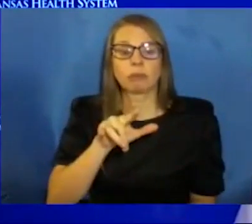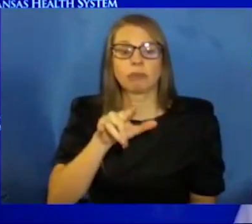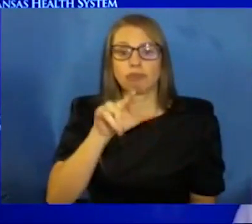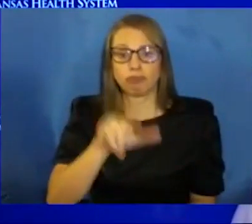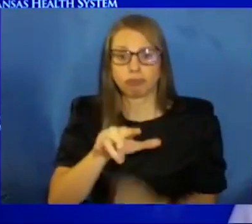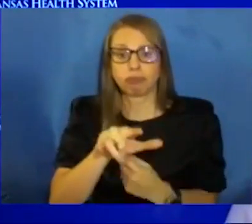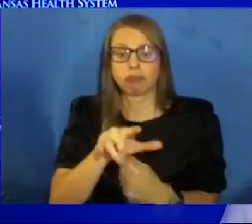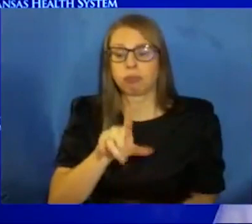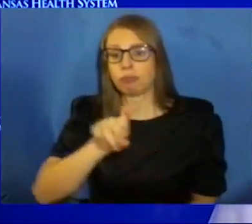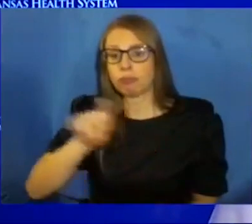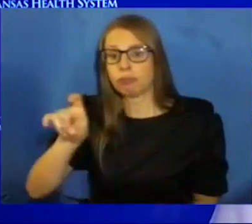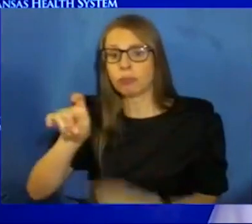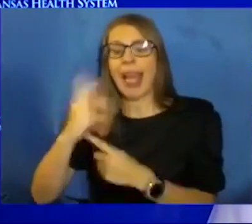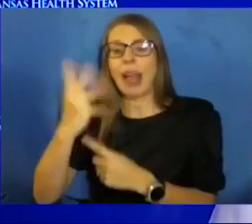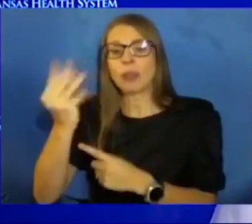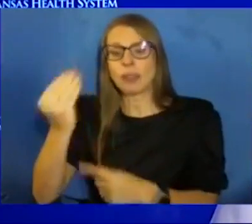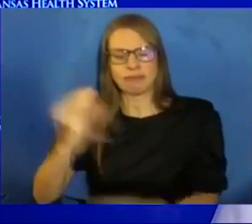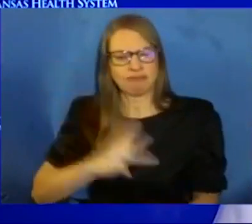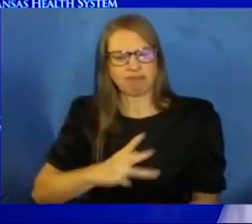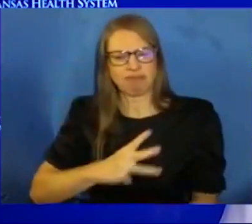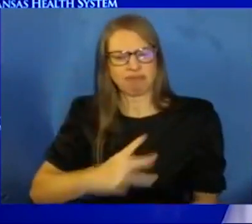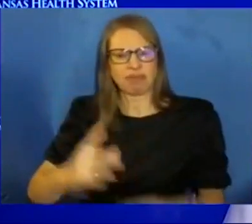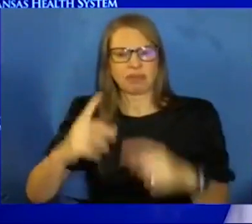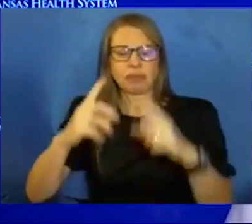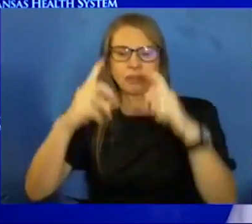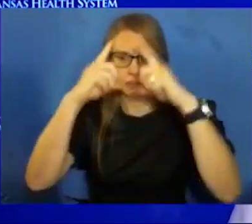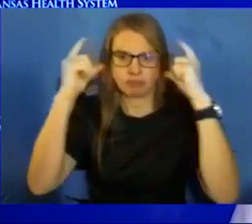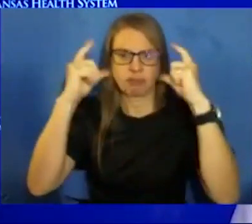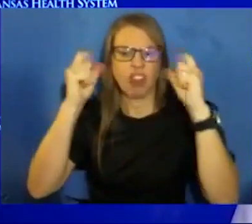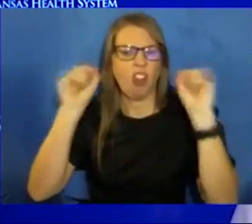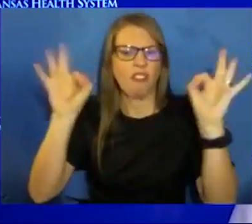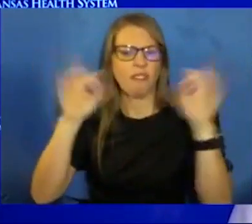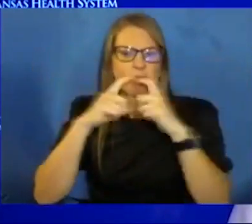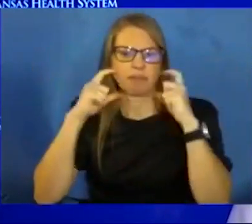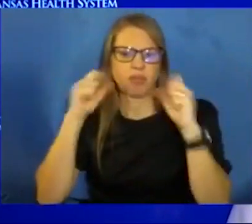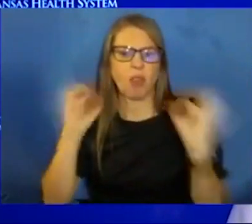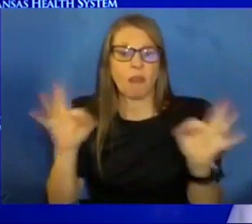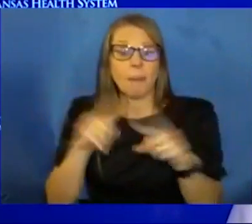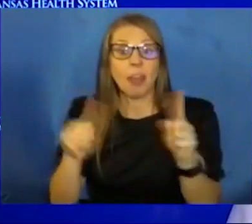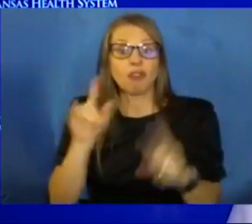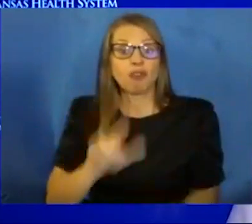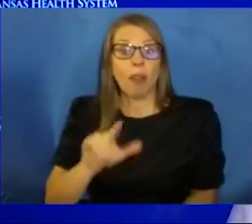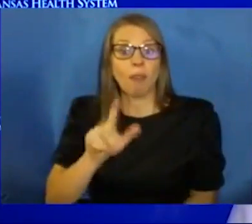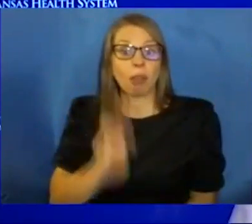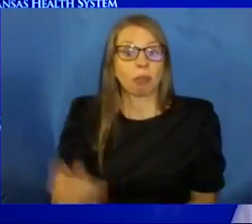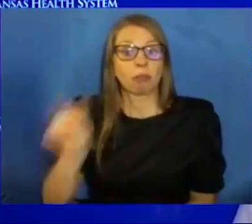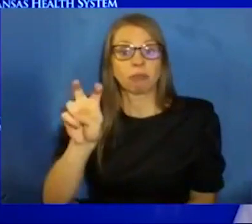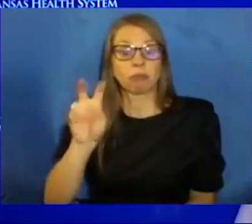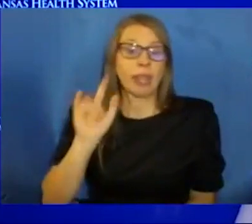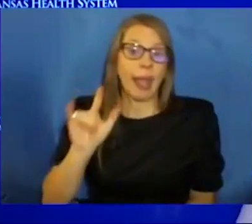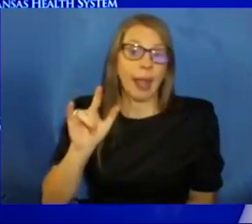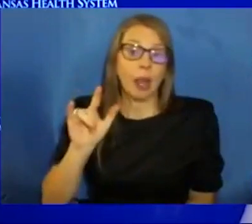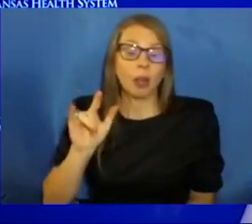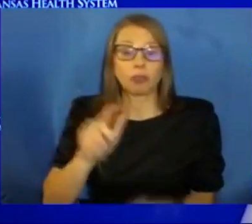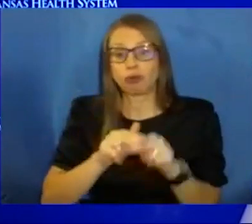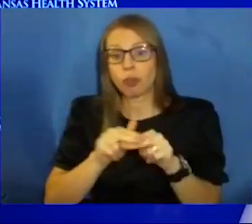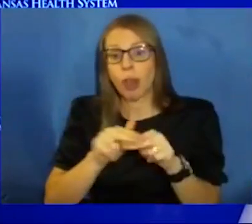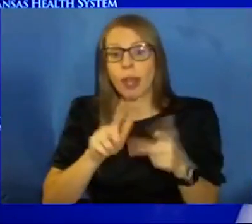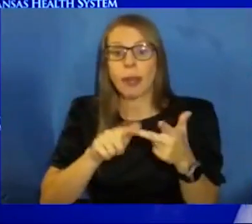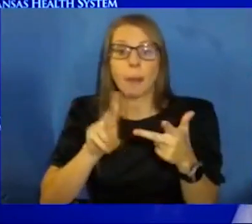to get some sort of eye protection as well. I think that just adds another layer of protection. And then, so certainly doing that, once you get